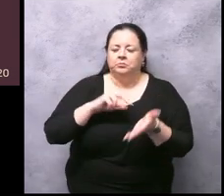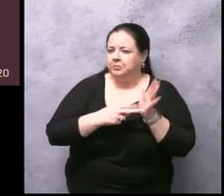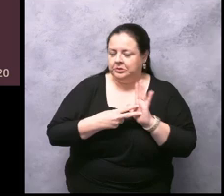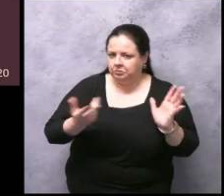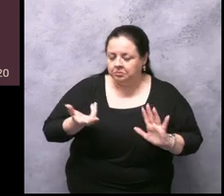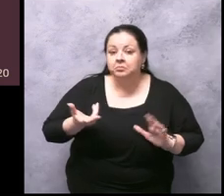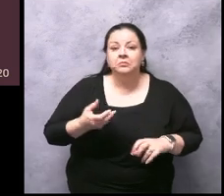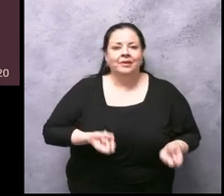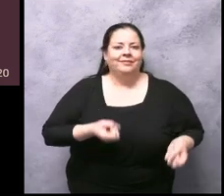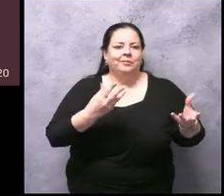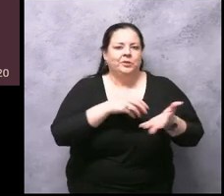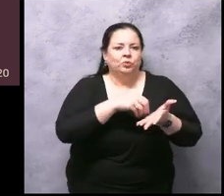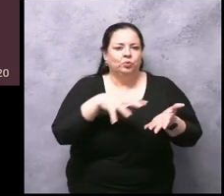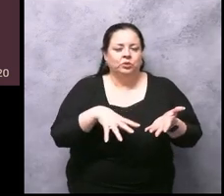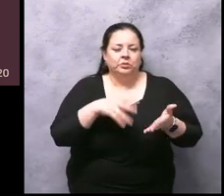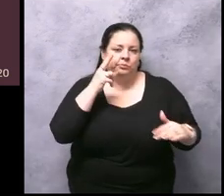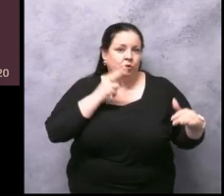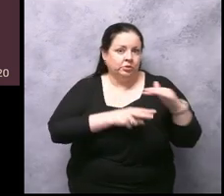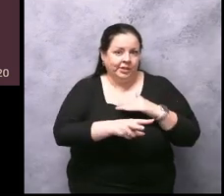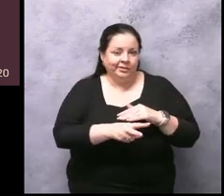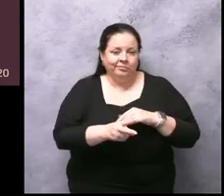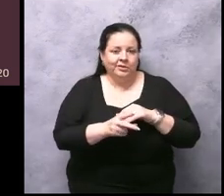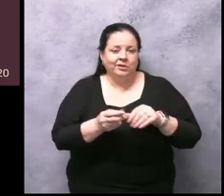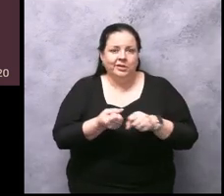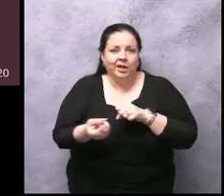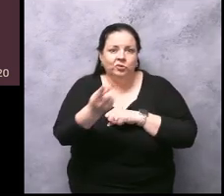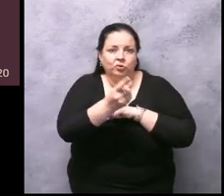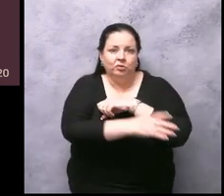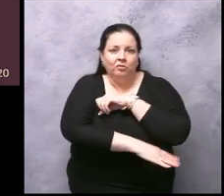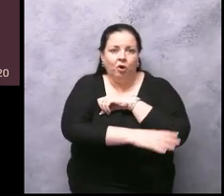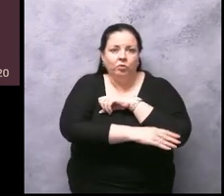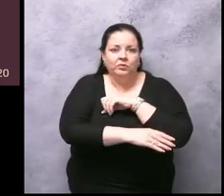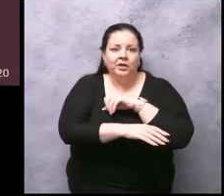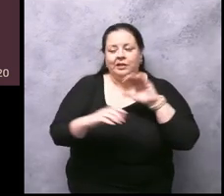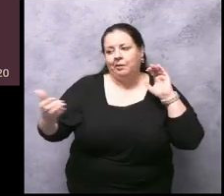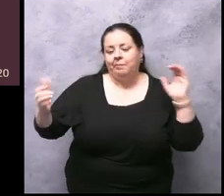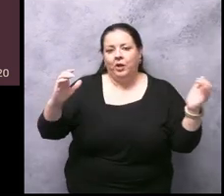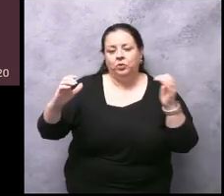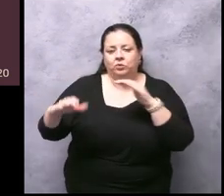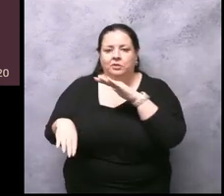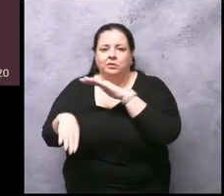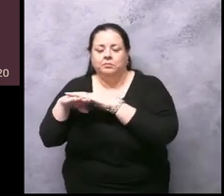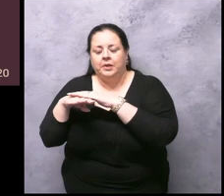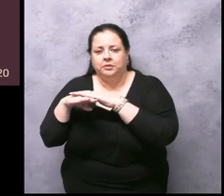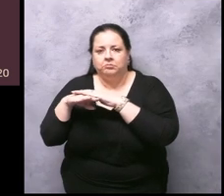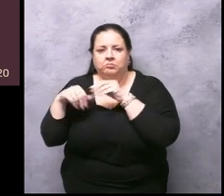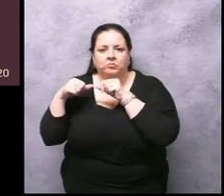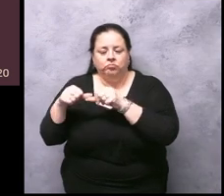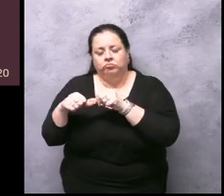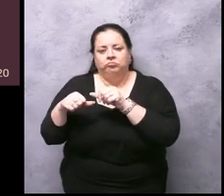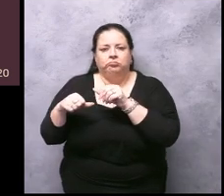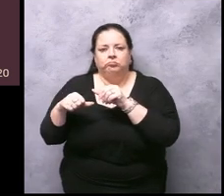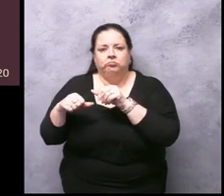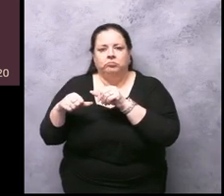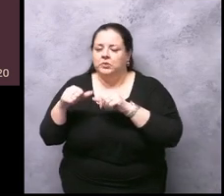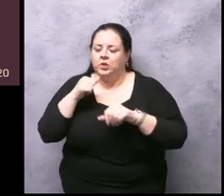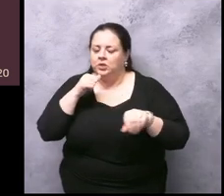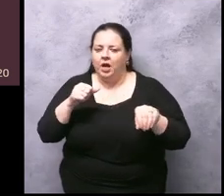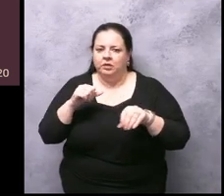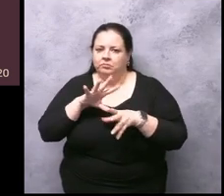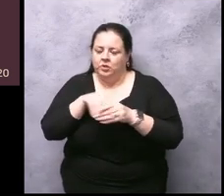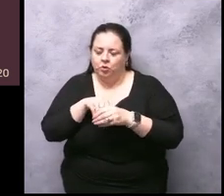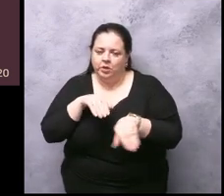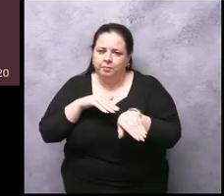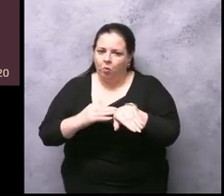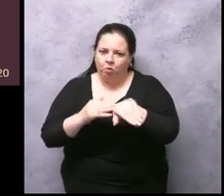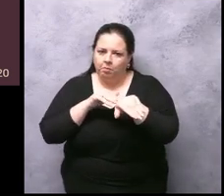students projected to be enrolled next fall compared to the capacity, the permanent capacity, no portables,